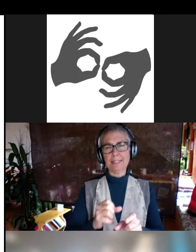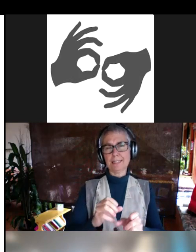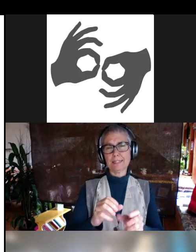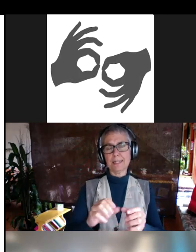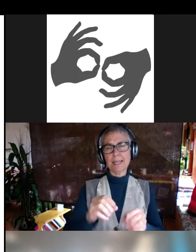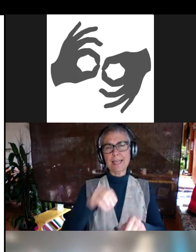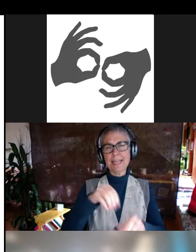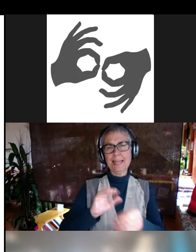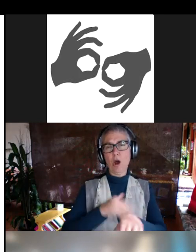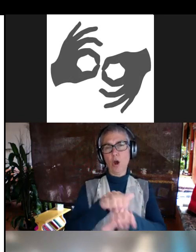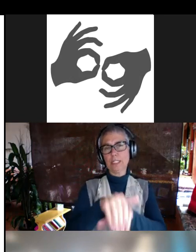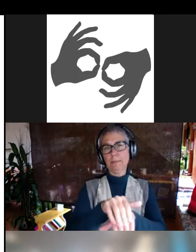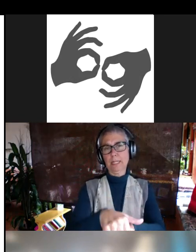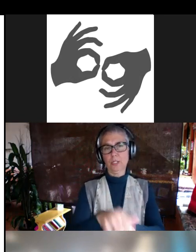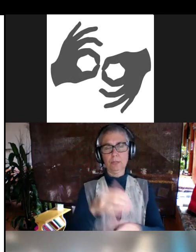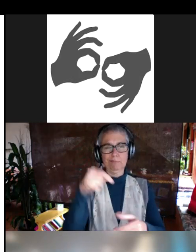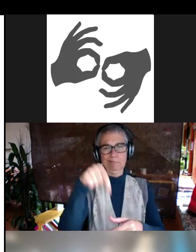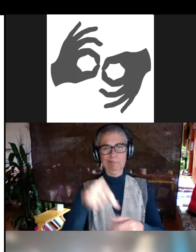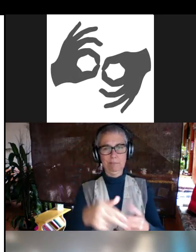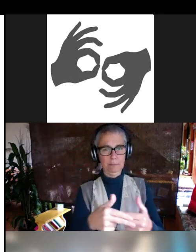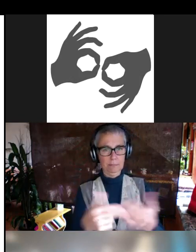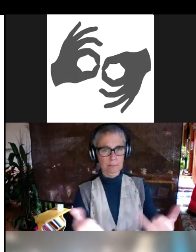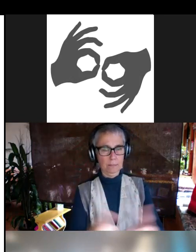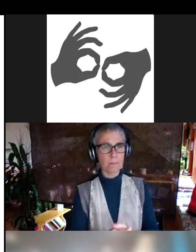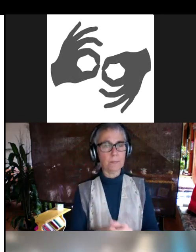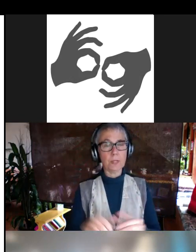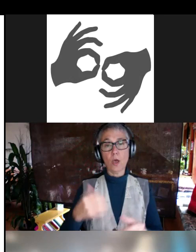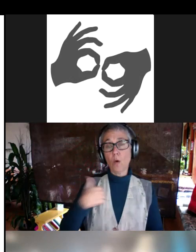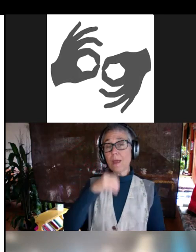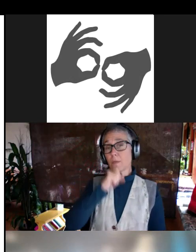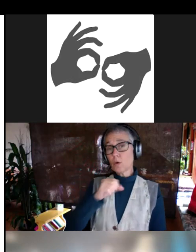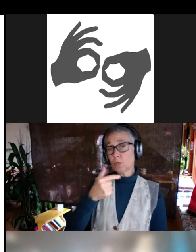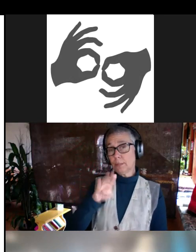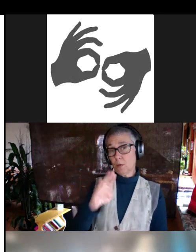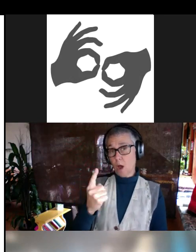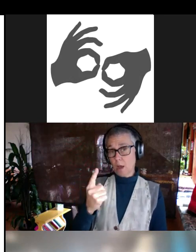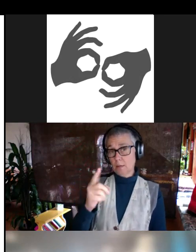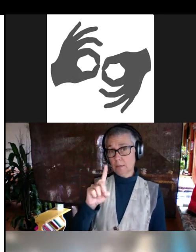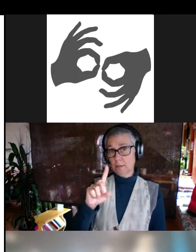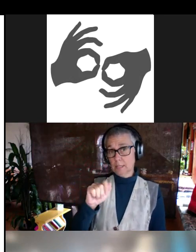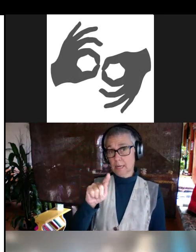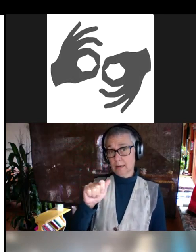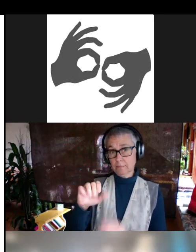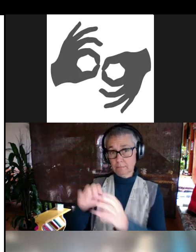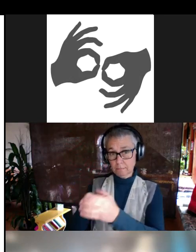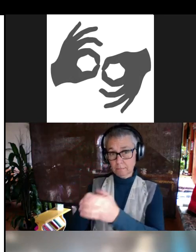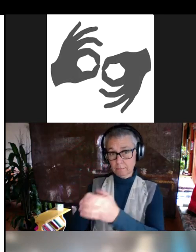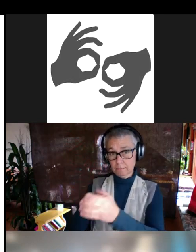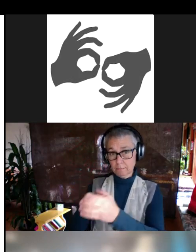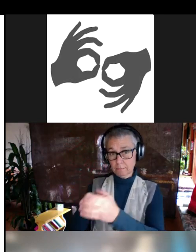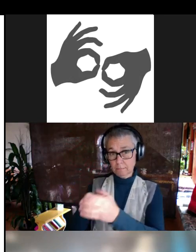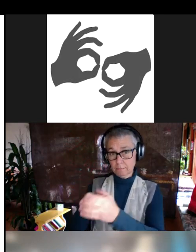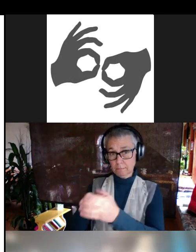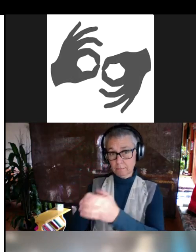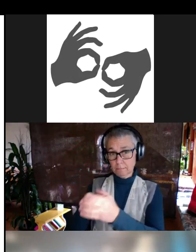slide. So because we have that full GB1 data set, we can actually simulate how MLDE would perform if, say, we